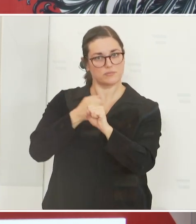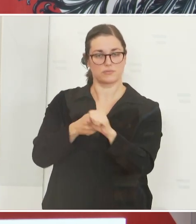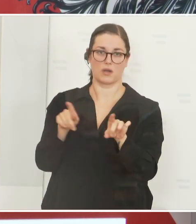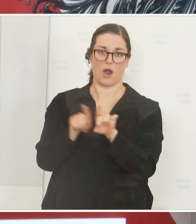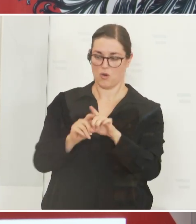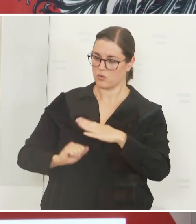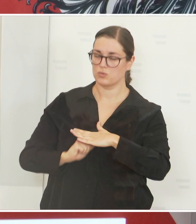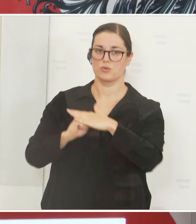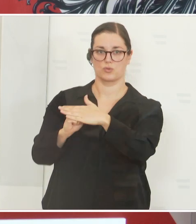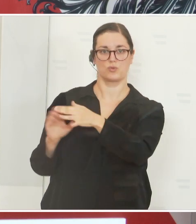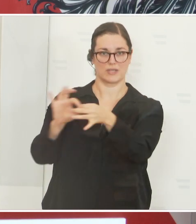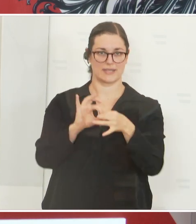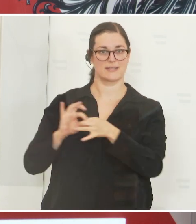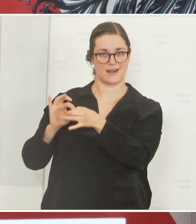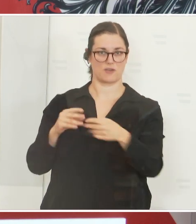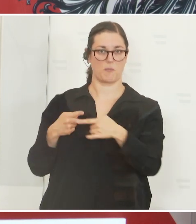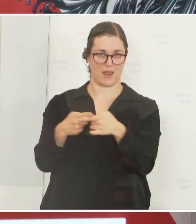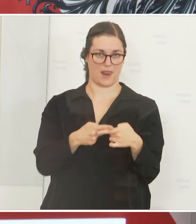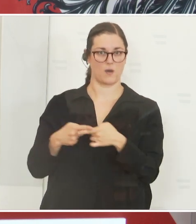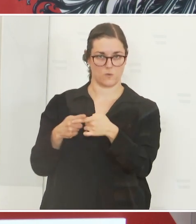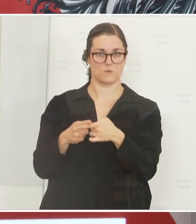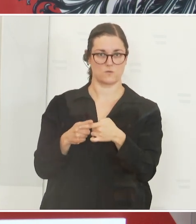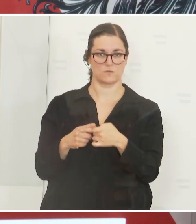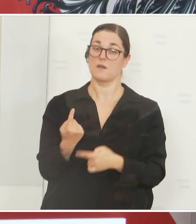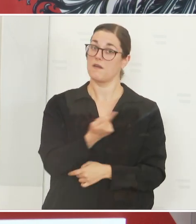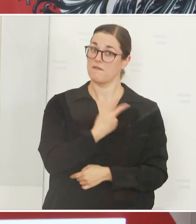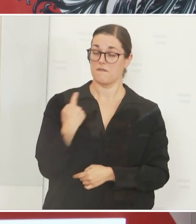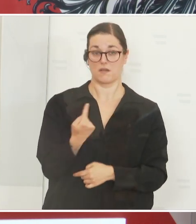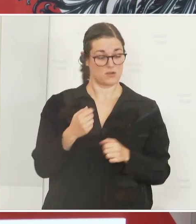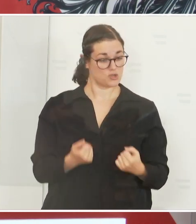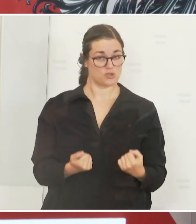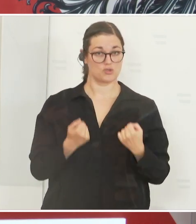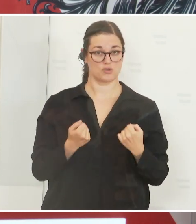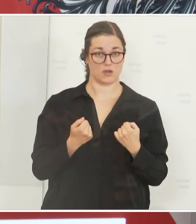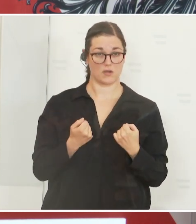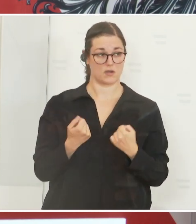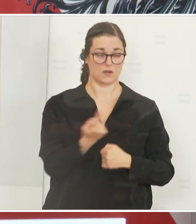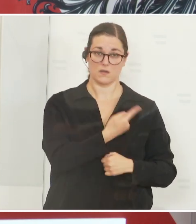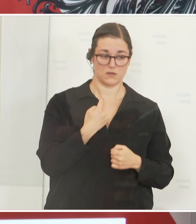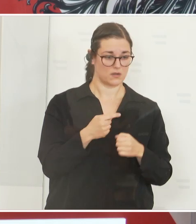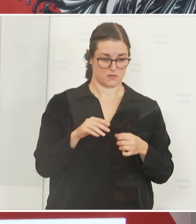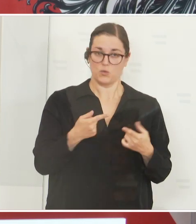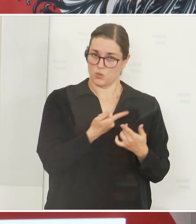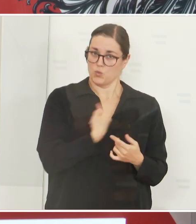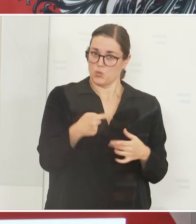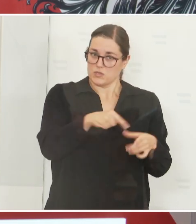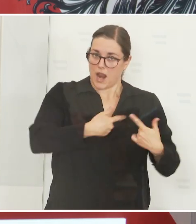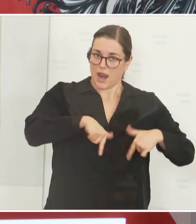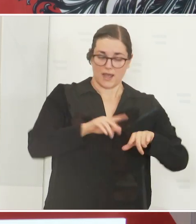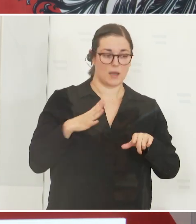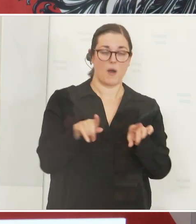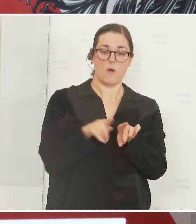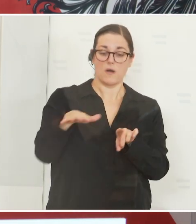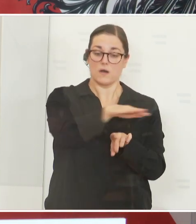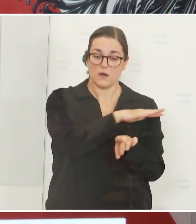society in Belarus. We will continue to engage with all meaningful forces in the country and around in order to pave the